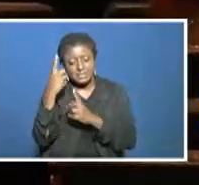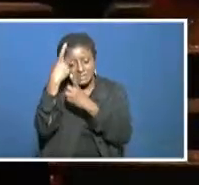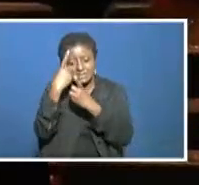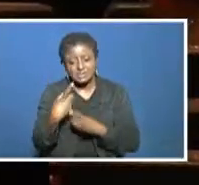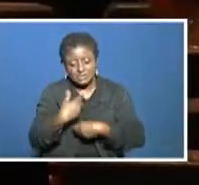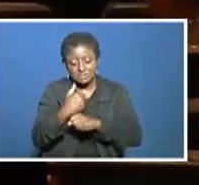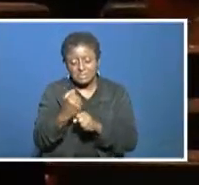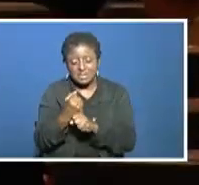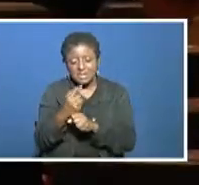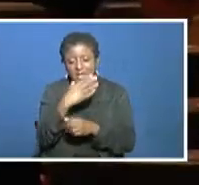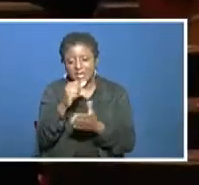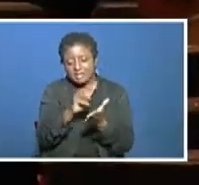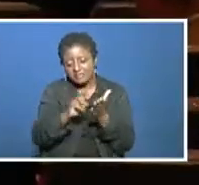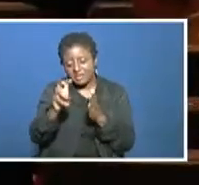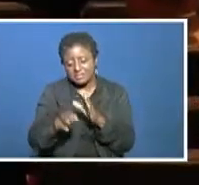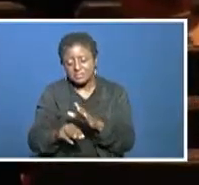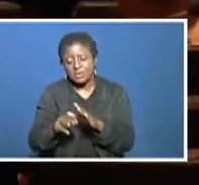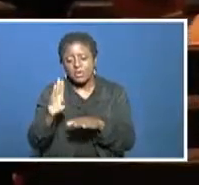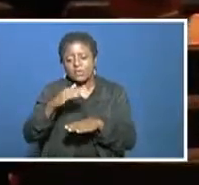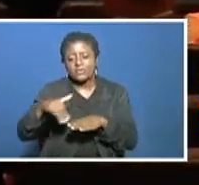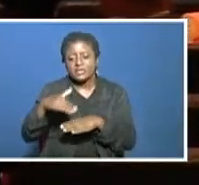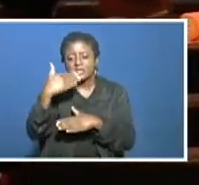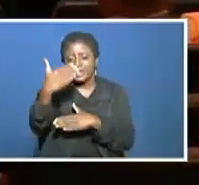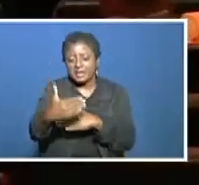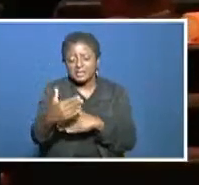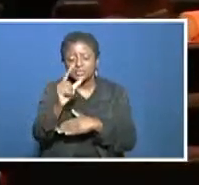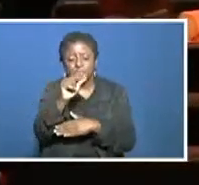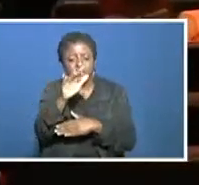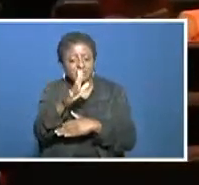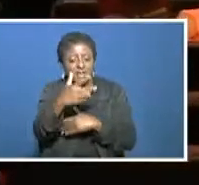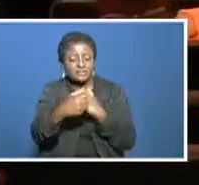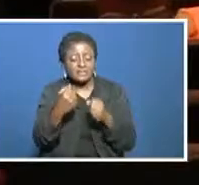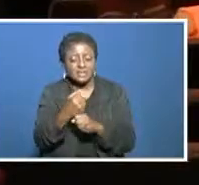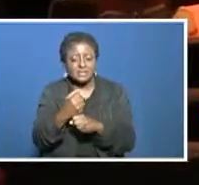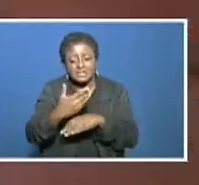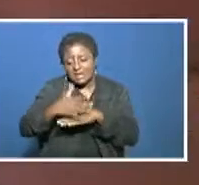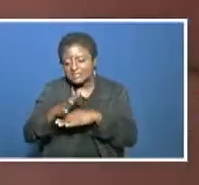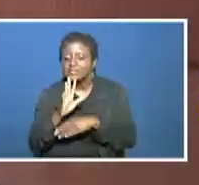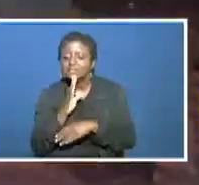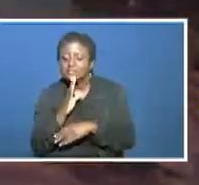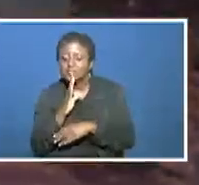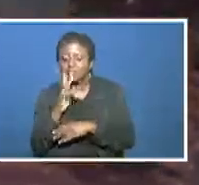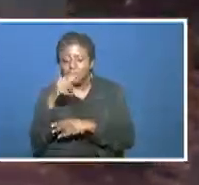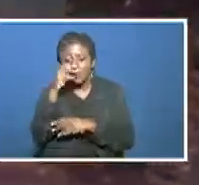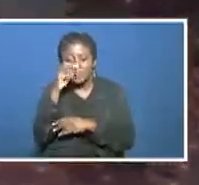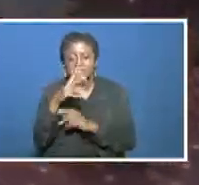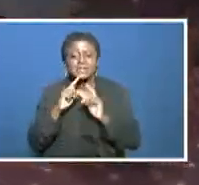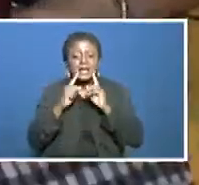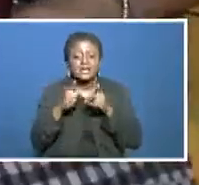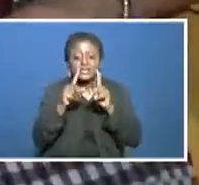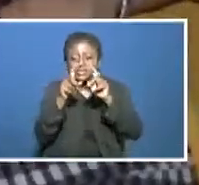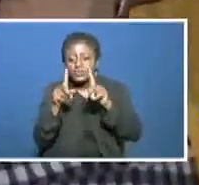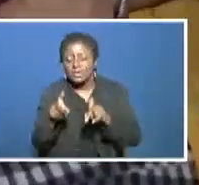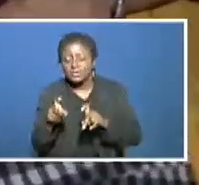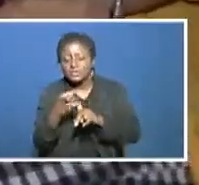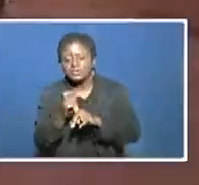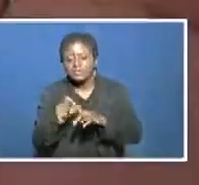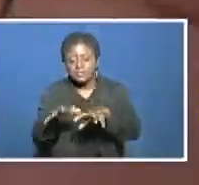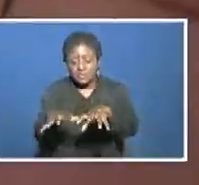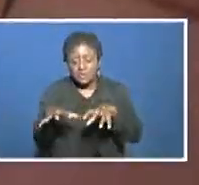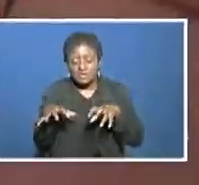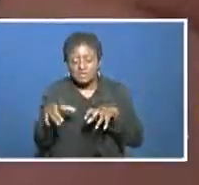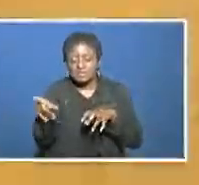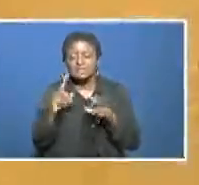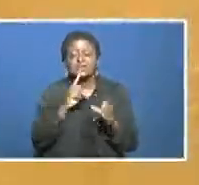next 25 years. After his address, the Prime Minister answered several questions fielded to him from the audience. He confirmed the government